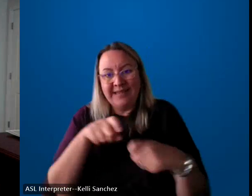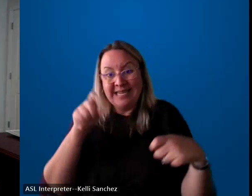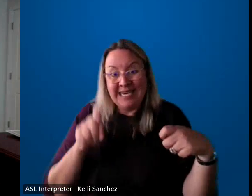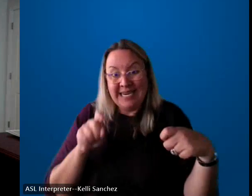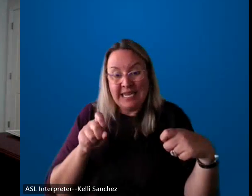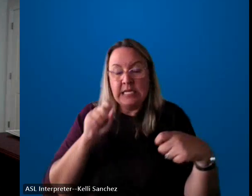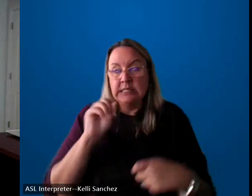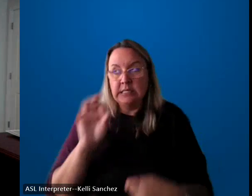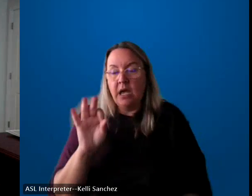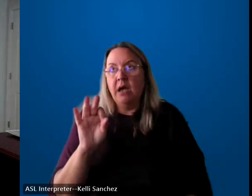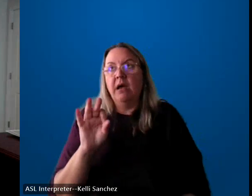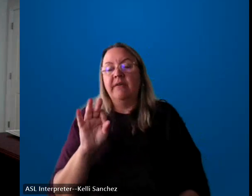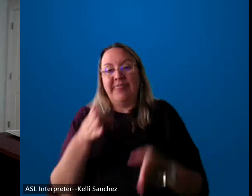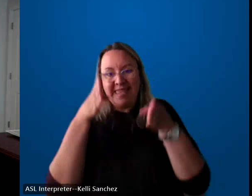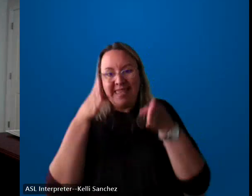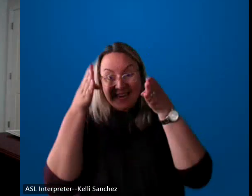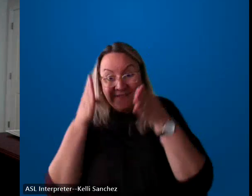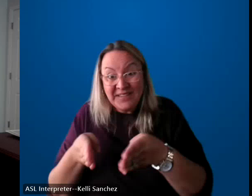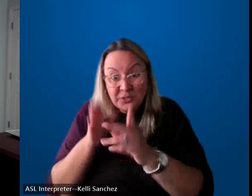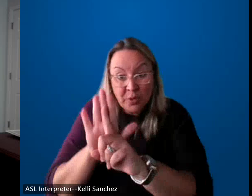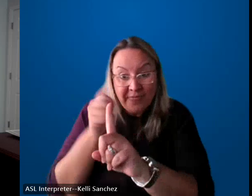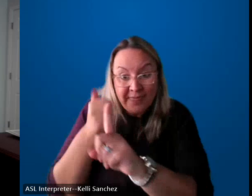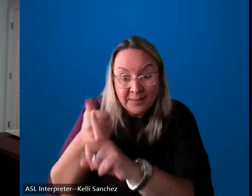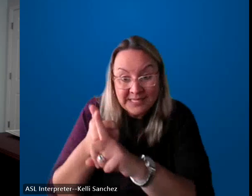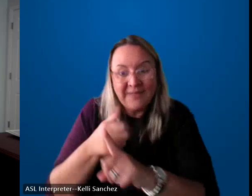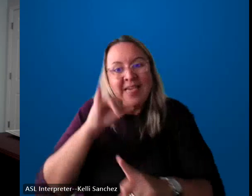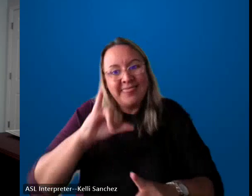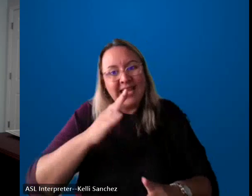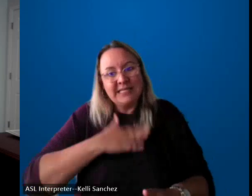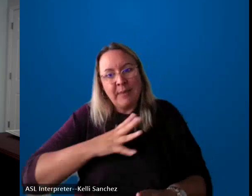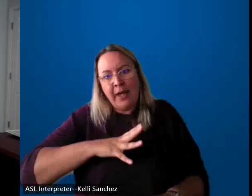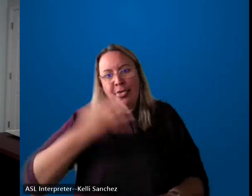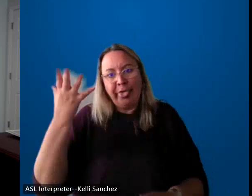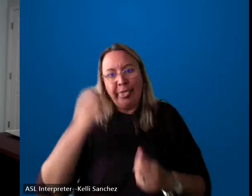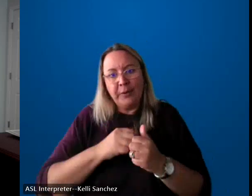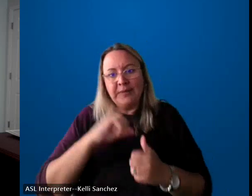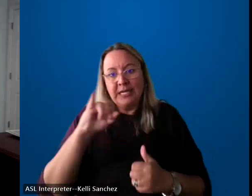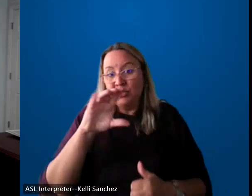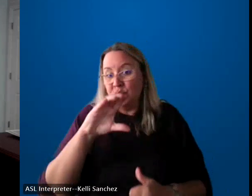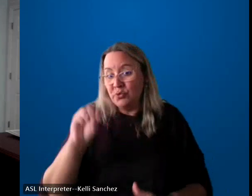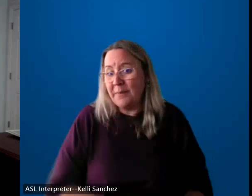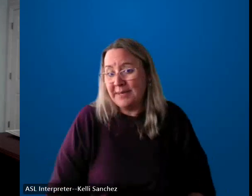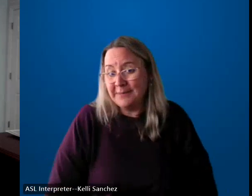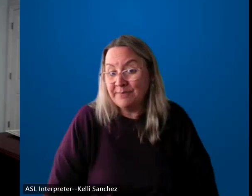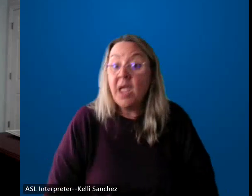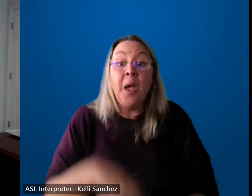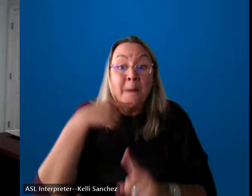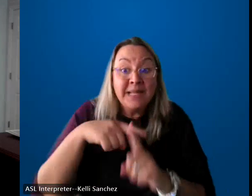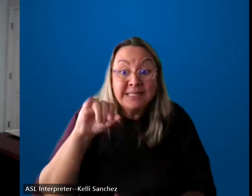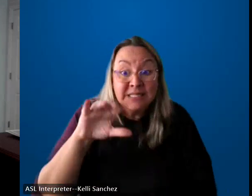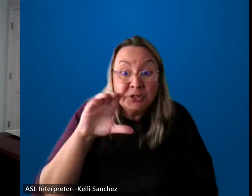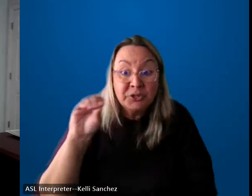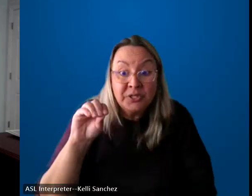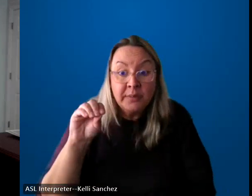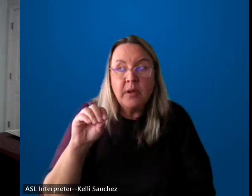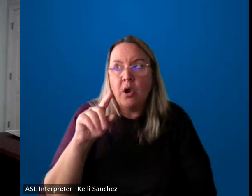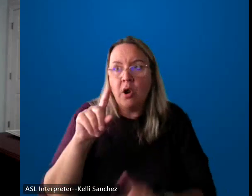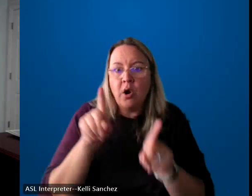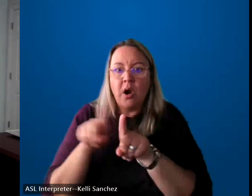of the individuals. And that's my issue with the insurance companies. And the insurance companies are